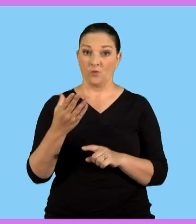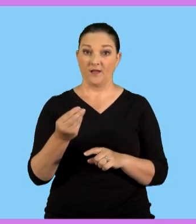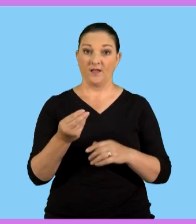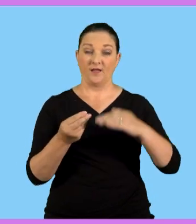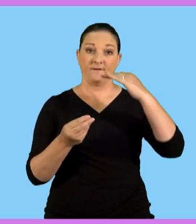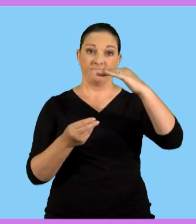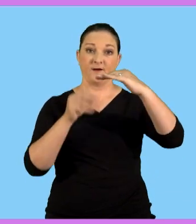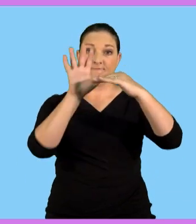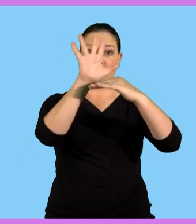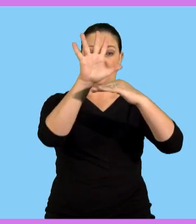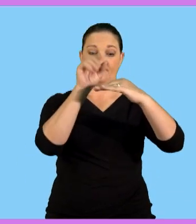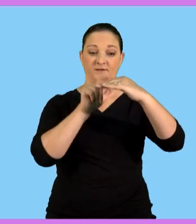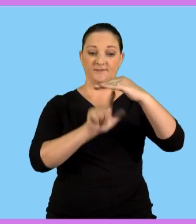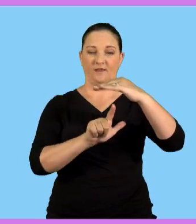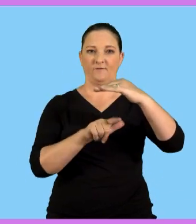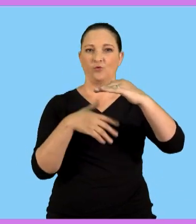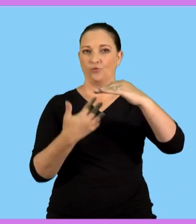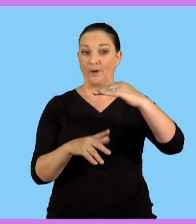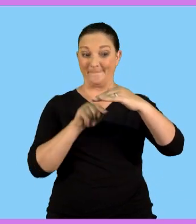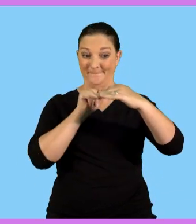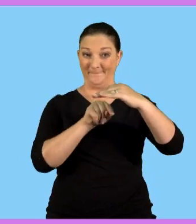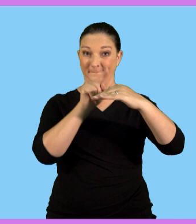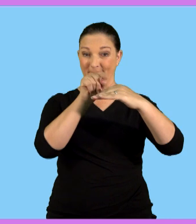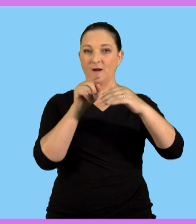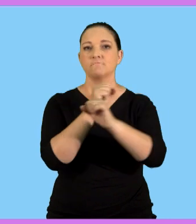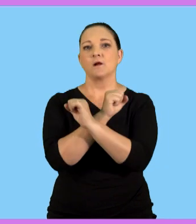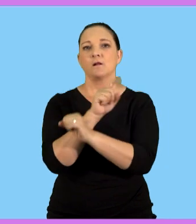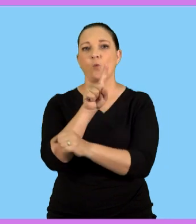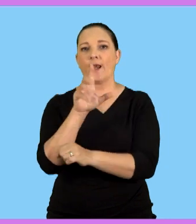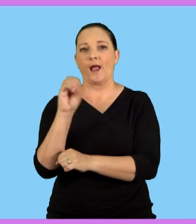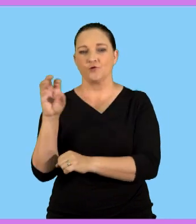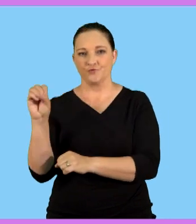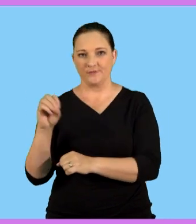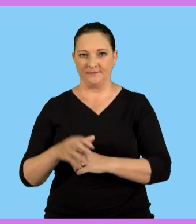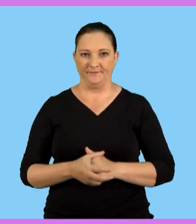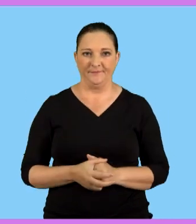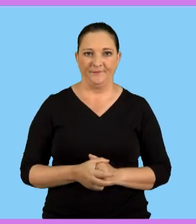form, 5/7. I'll multiply that by 100.